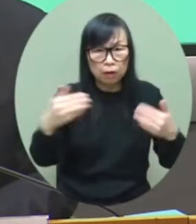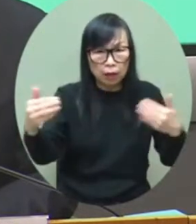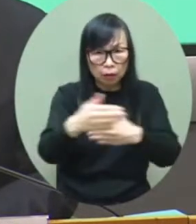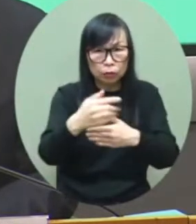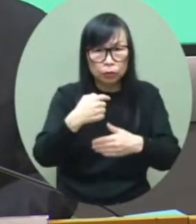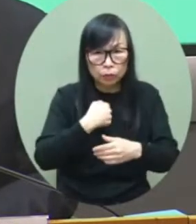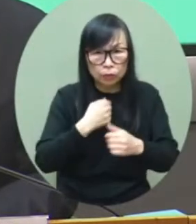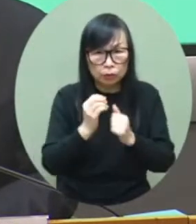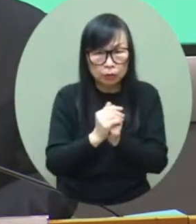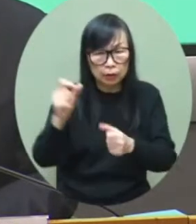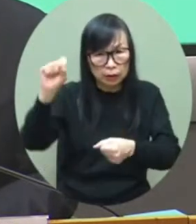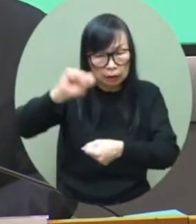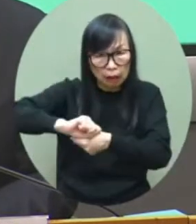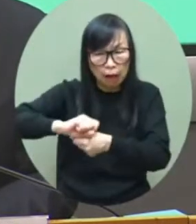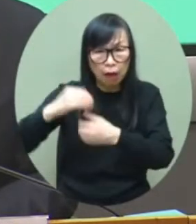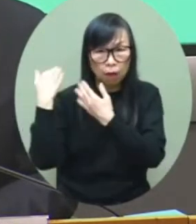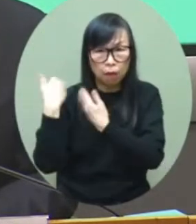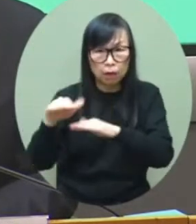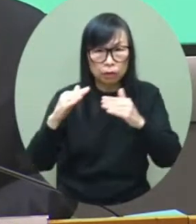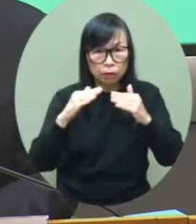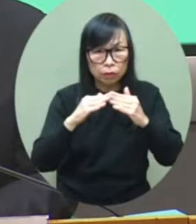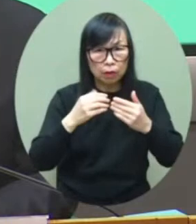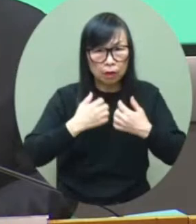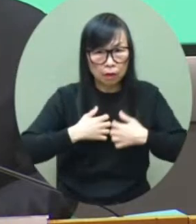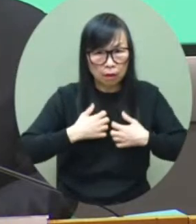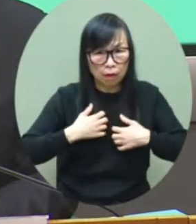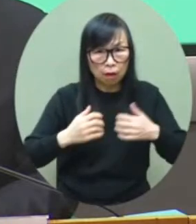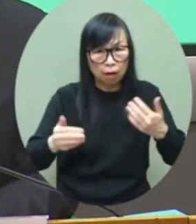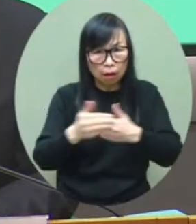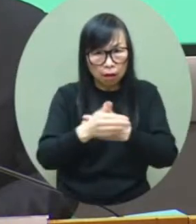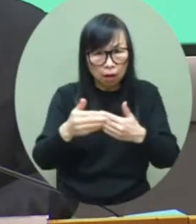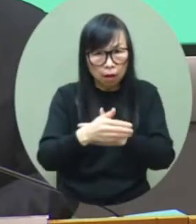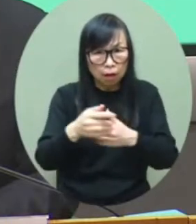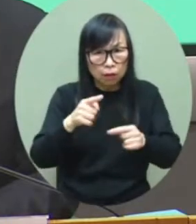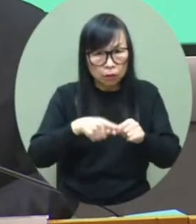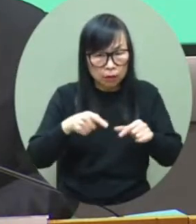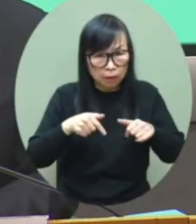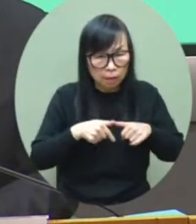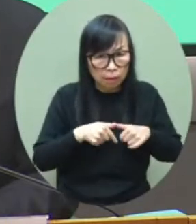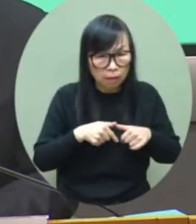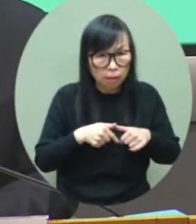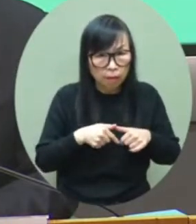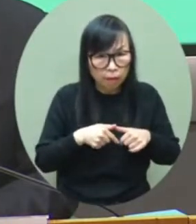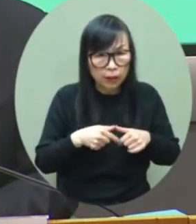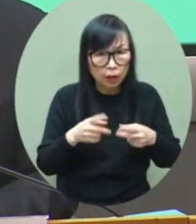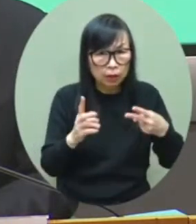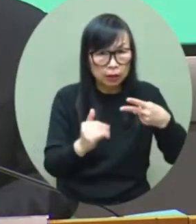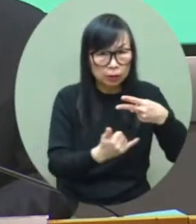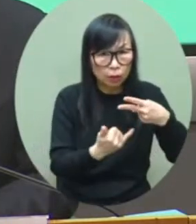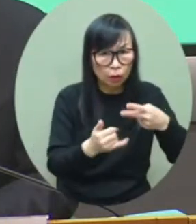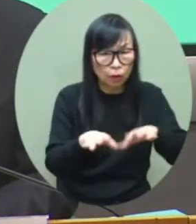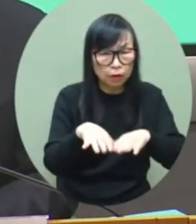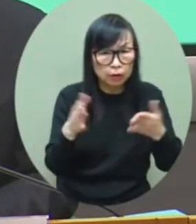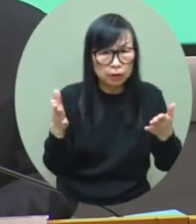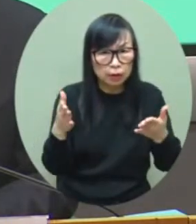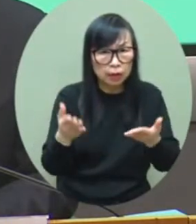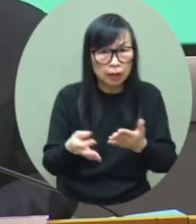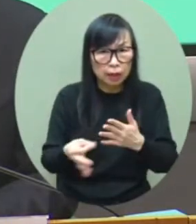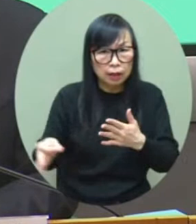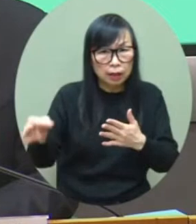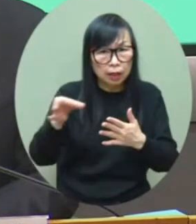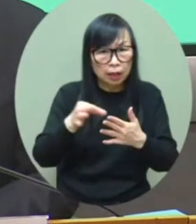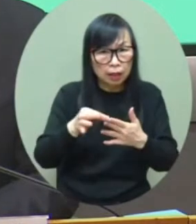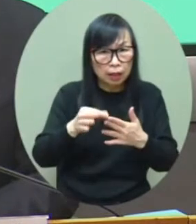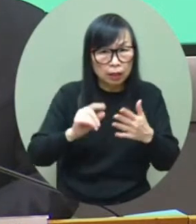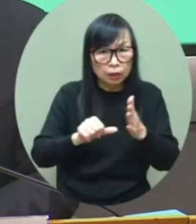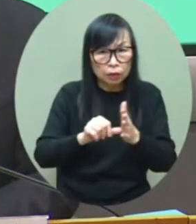for passengers, we expect a huge surge in traveling demand. The Emergency and Accident Coordination Center